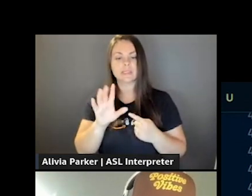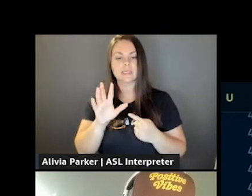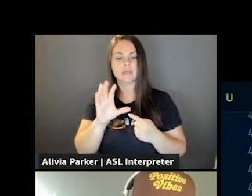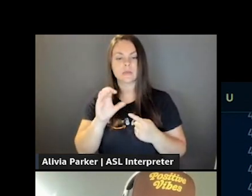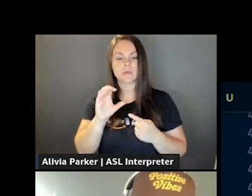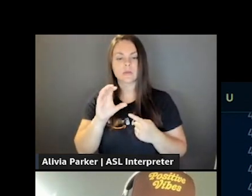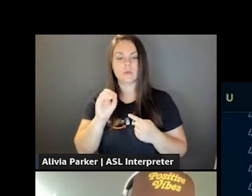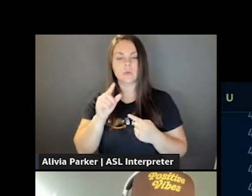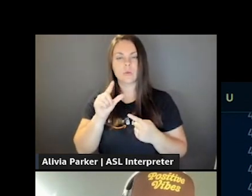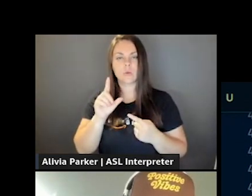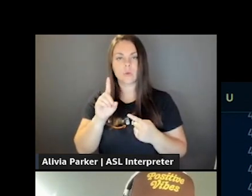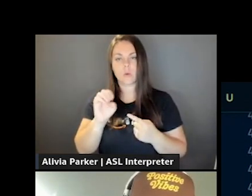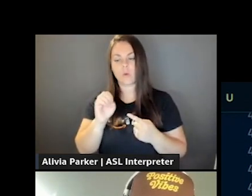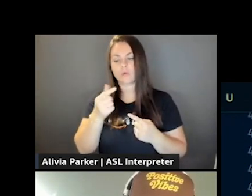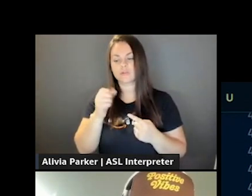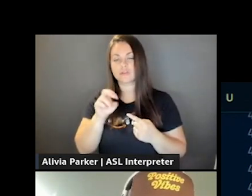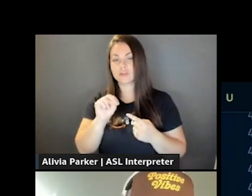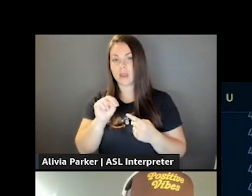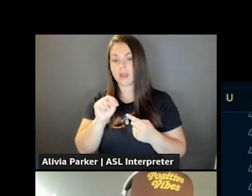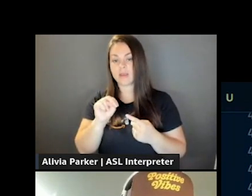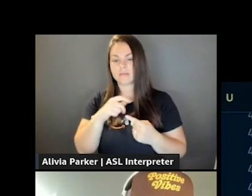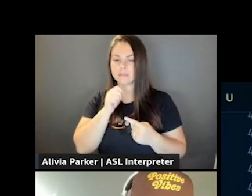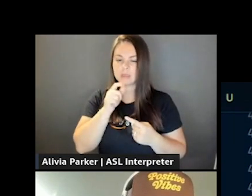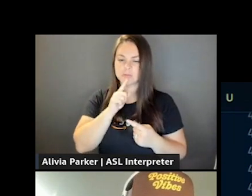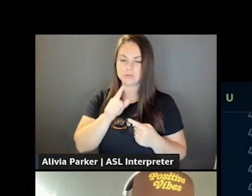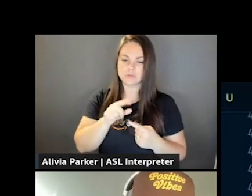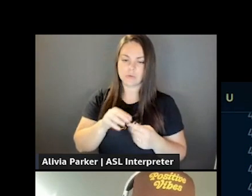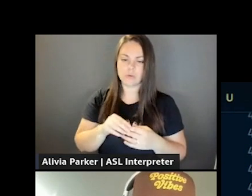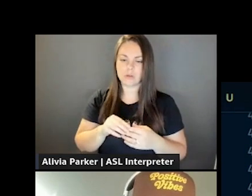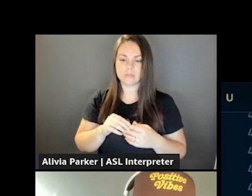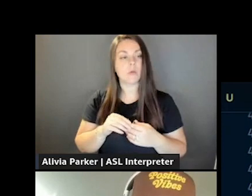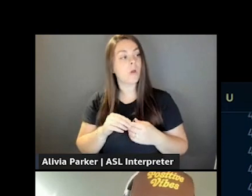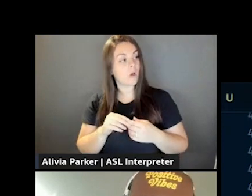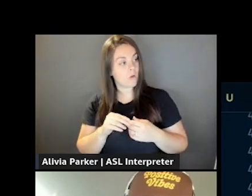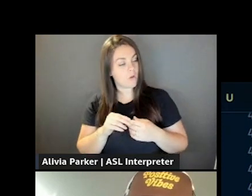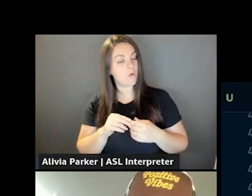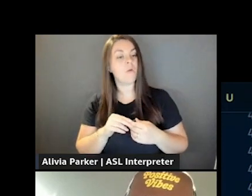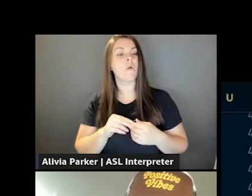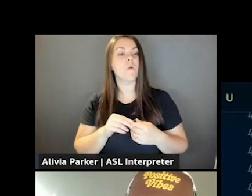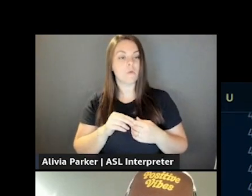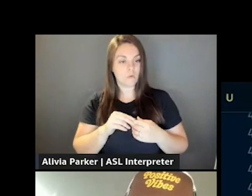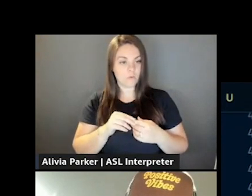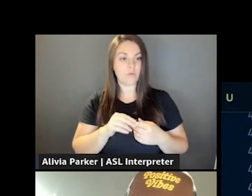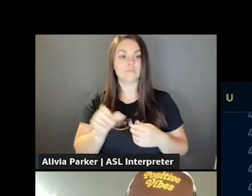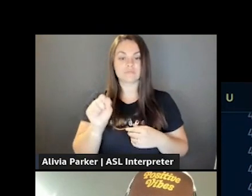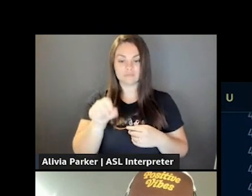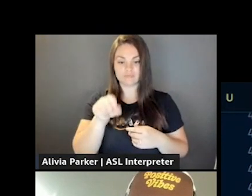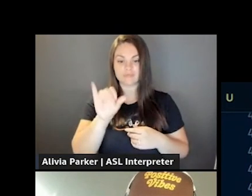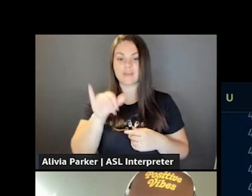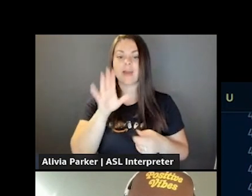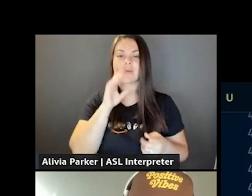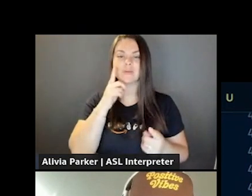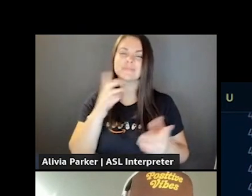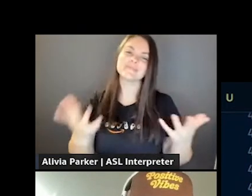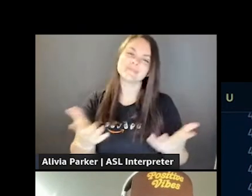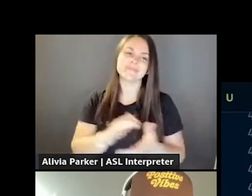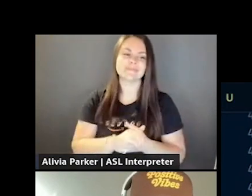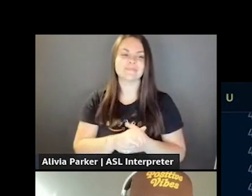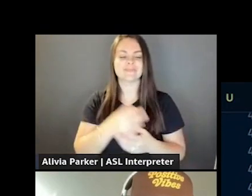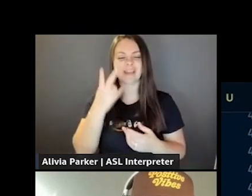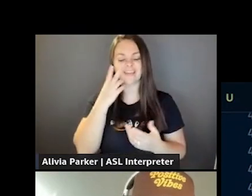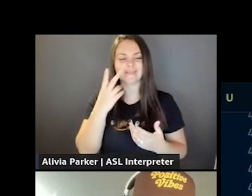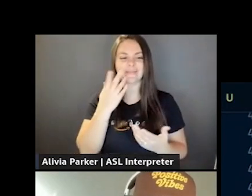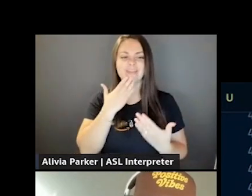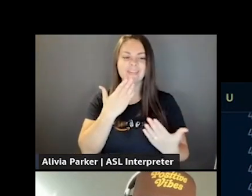gen, but I'm not sure. Oh, that would work. That is. See, thank you, chat. Chat's